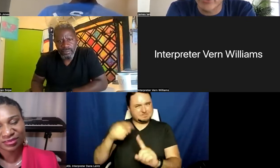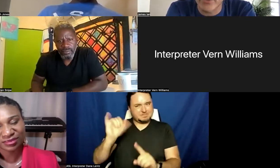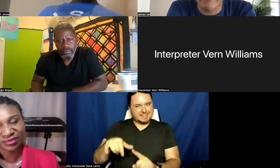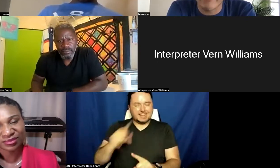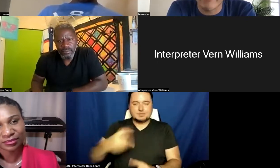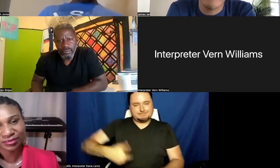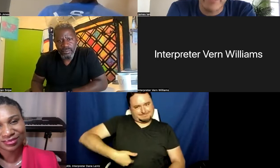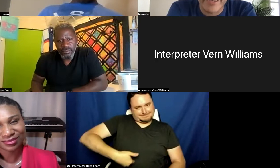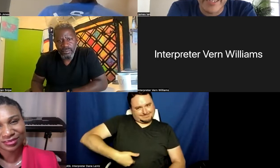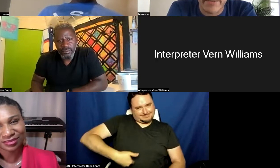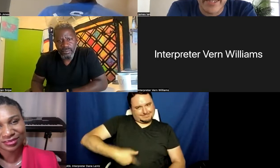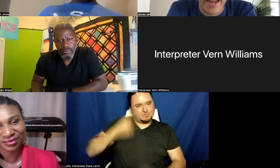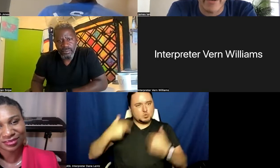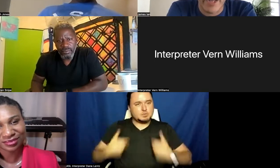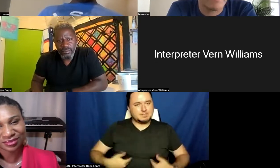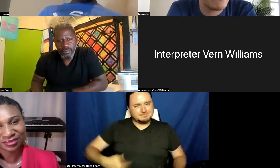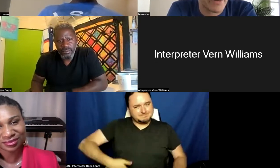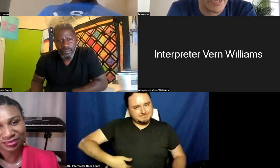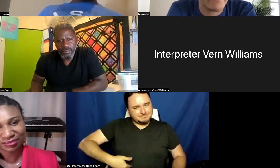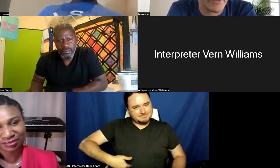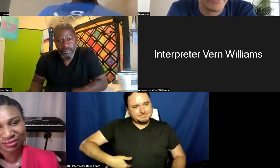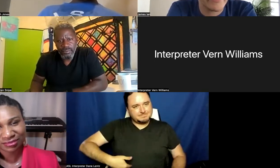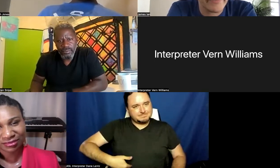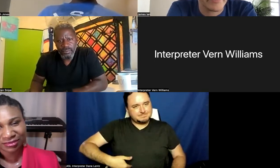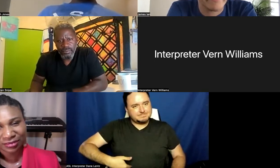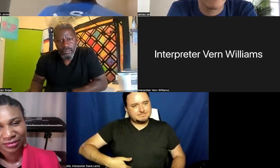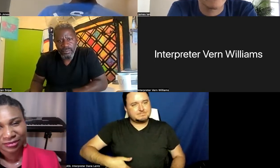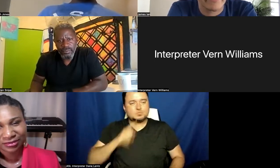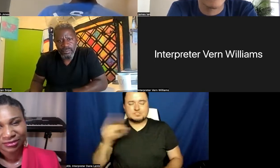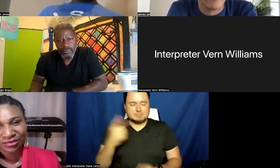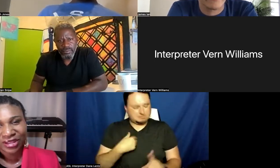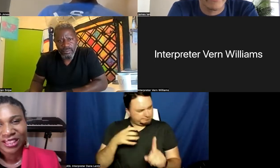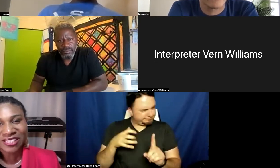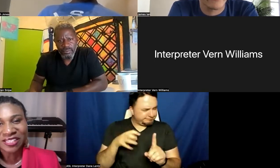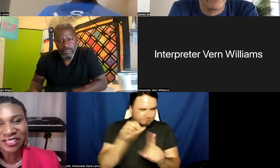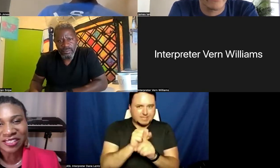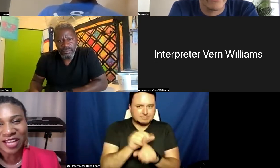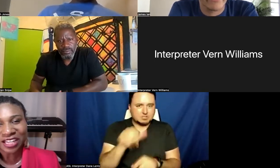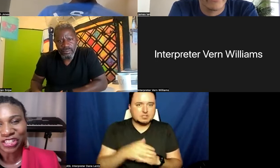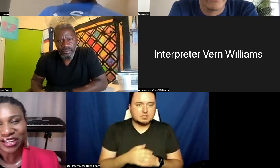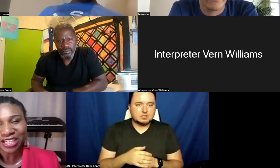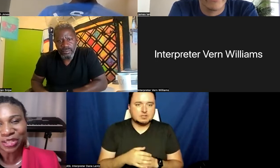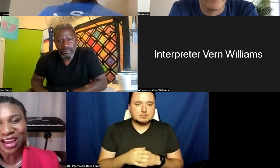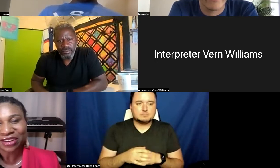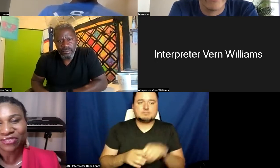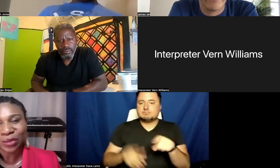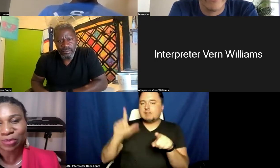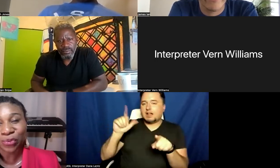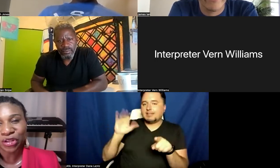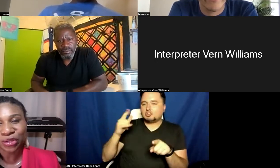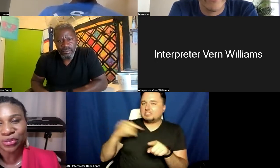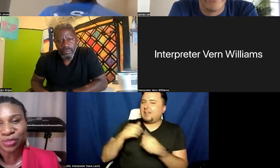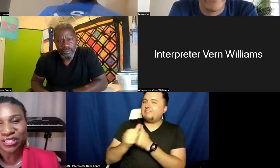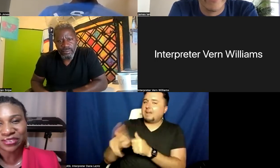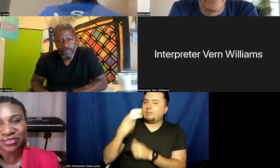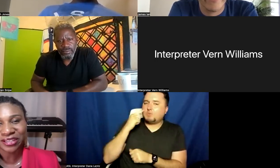innate to human beings that we just kind of grasp onto. So. This is Lachi. I actually had a follow-up for